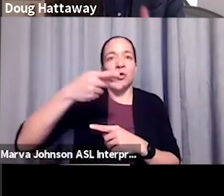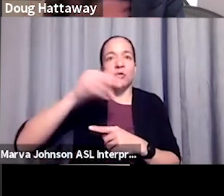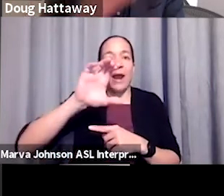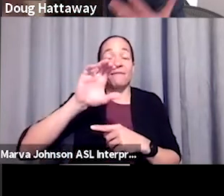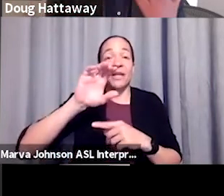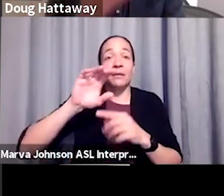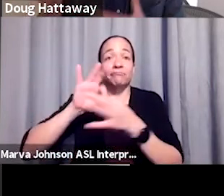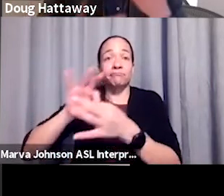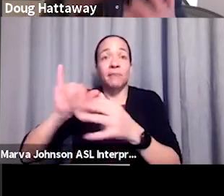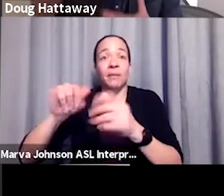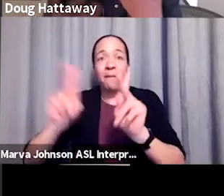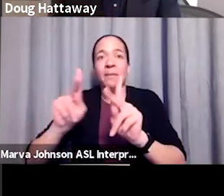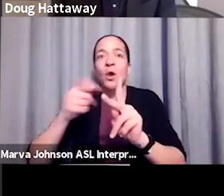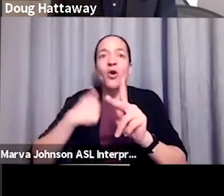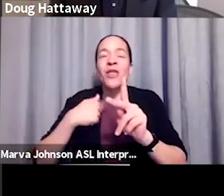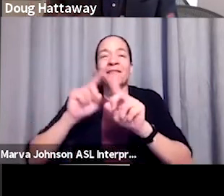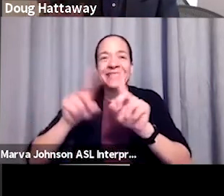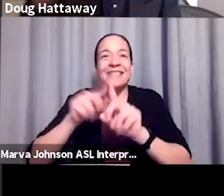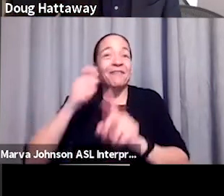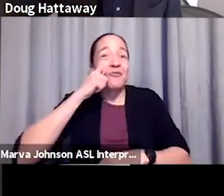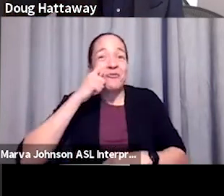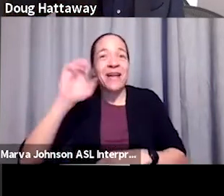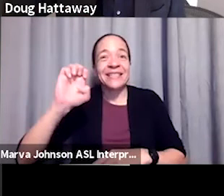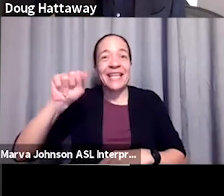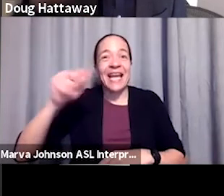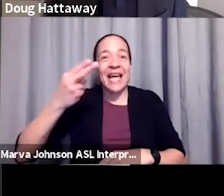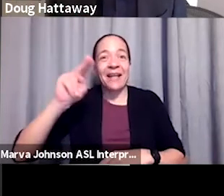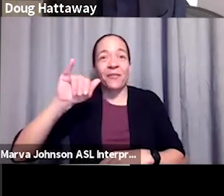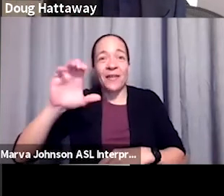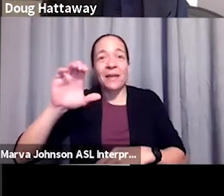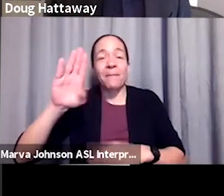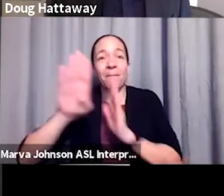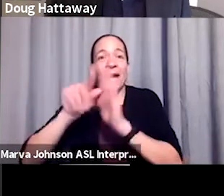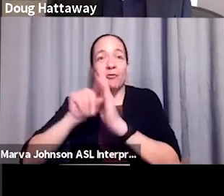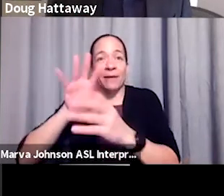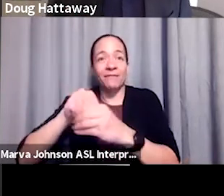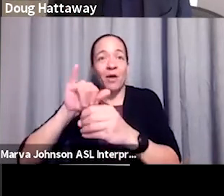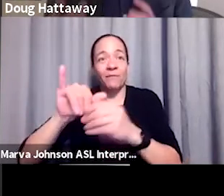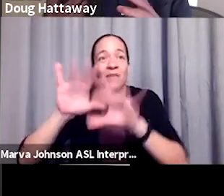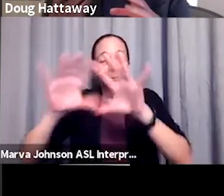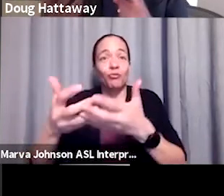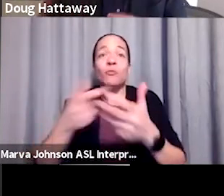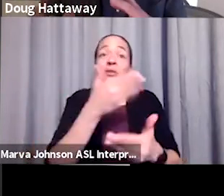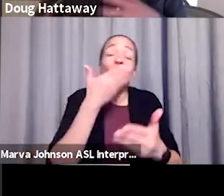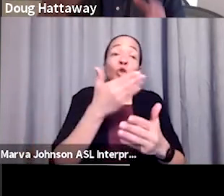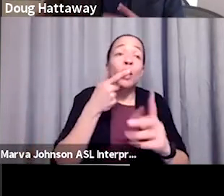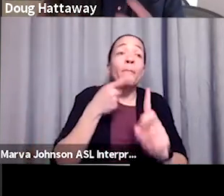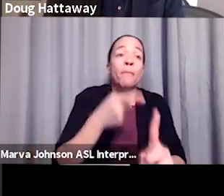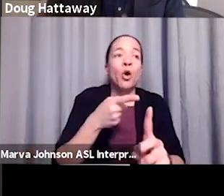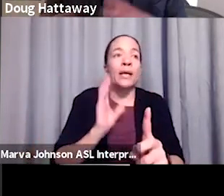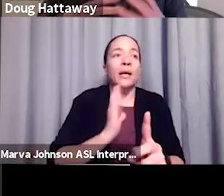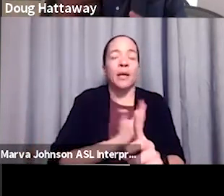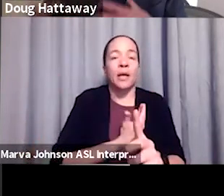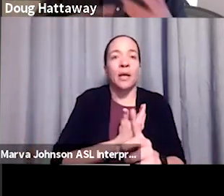you will see there are people from different racial and ethnic backgrounds in it. So that's a really good point. And our task